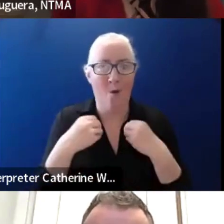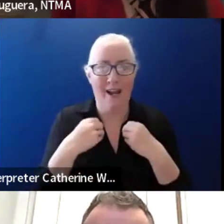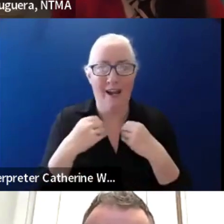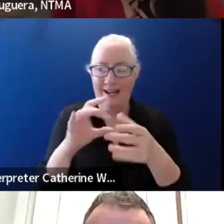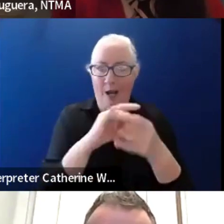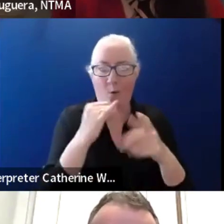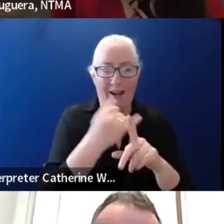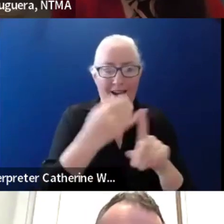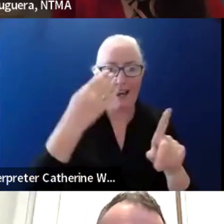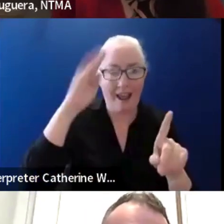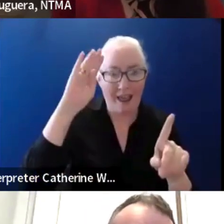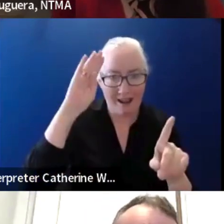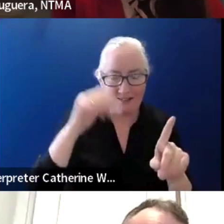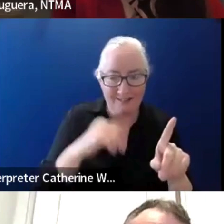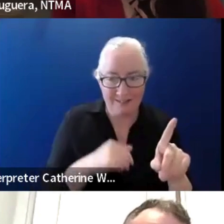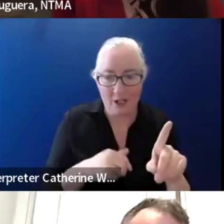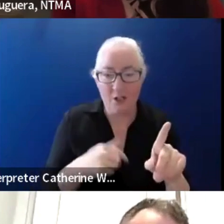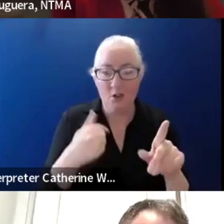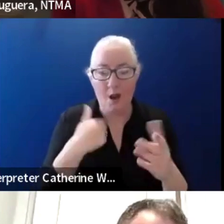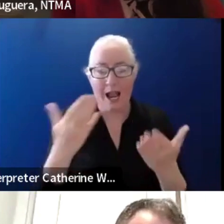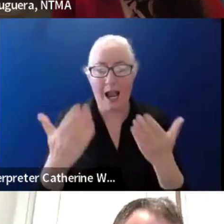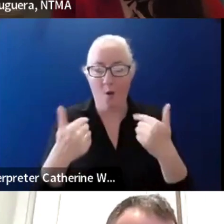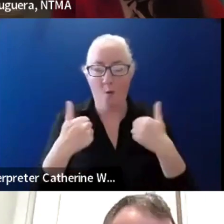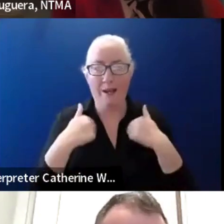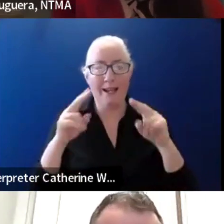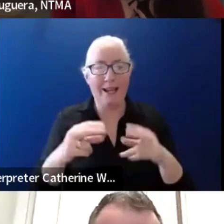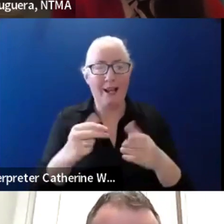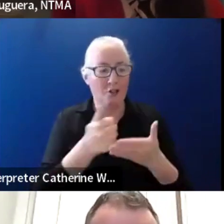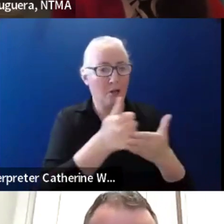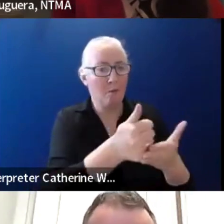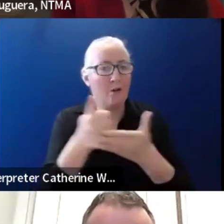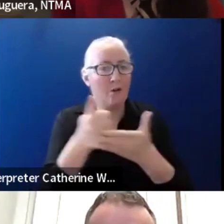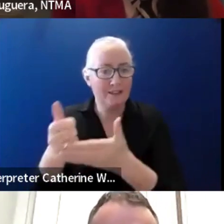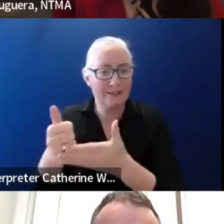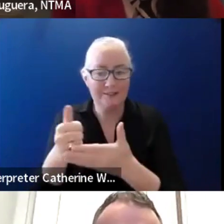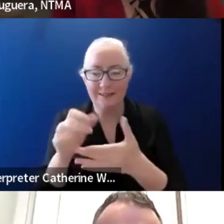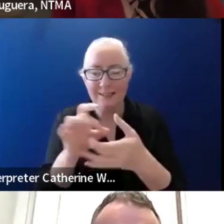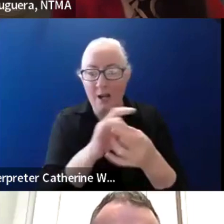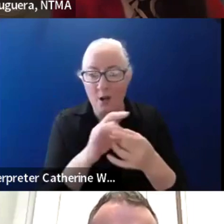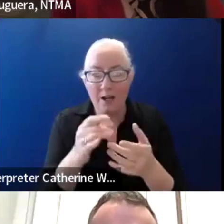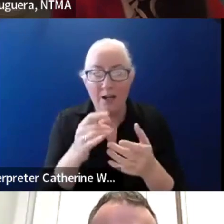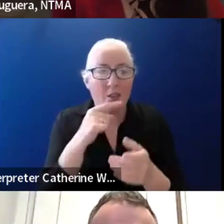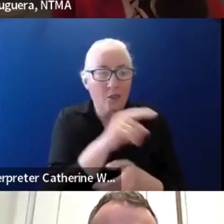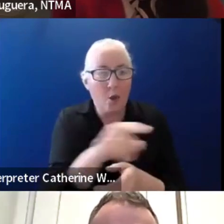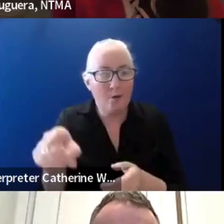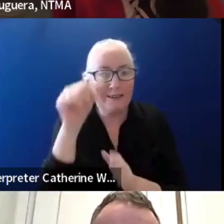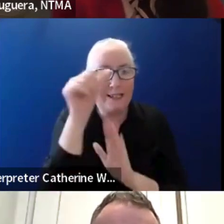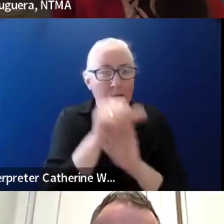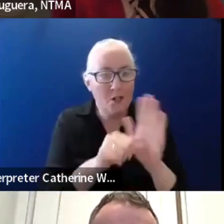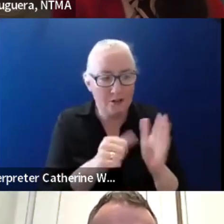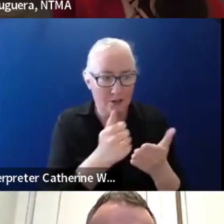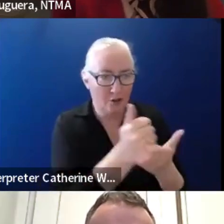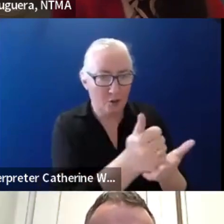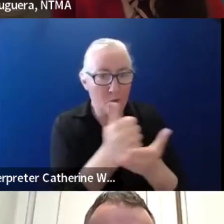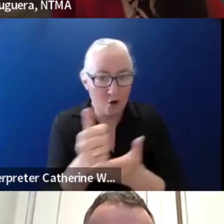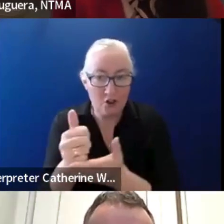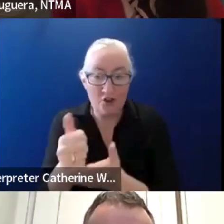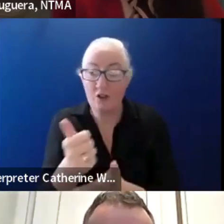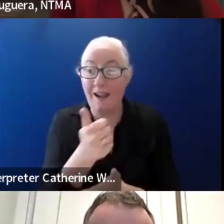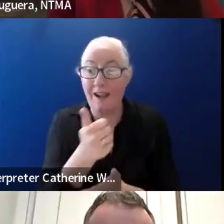we think IMAT can support and be in one of those networks to support those experiences. So the first